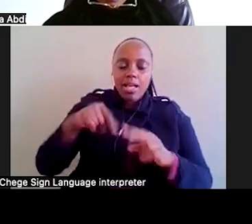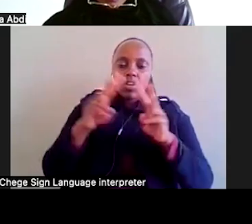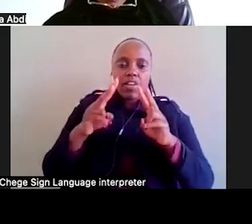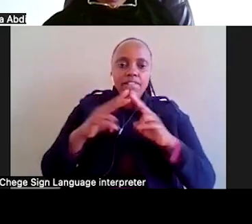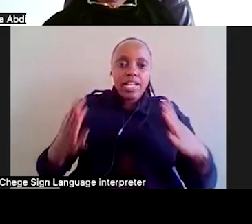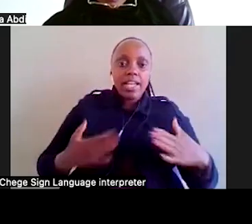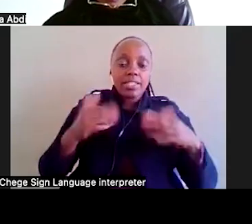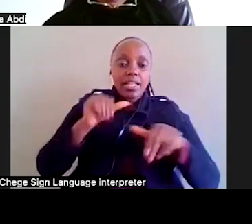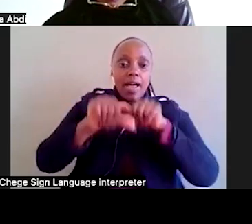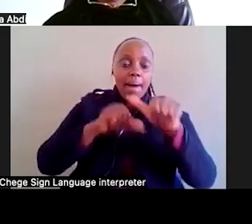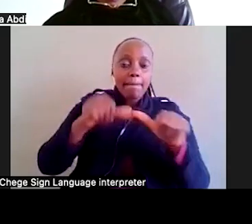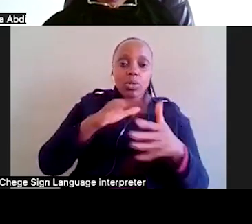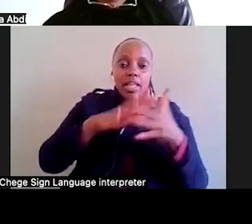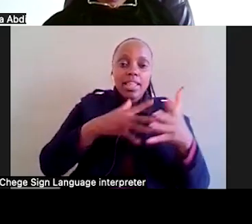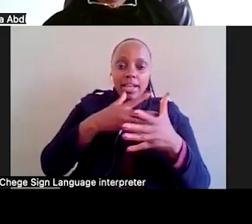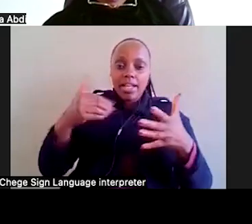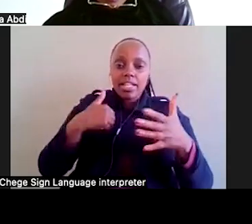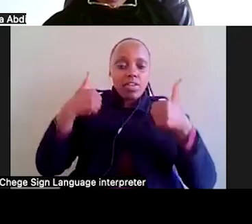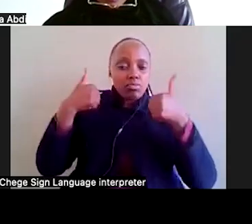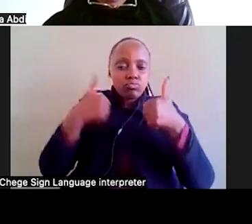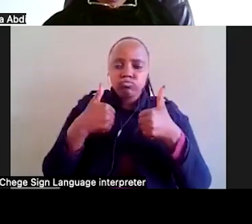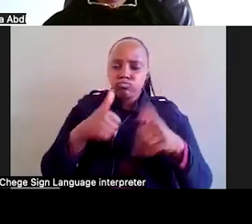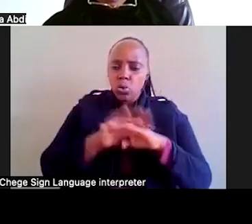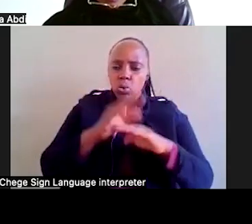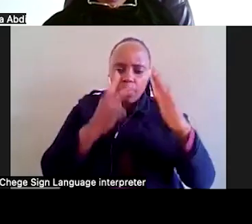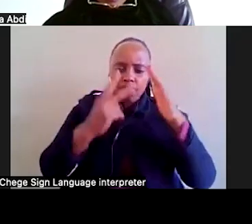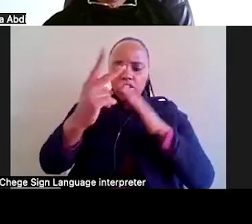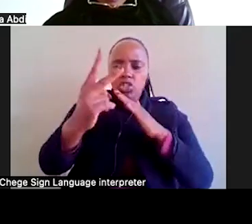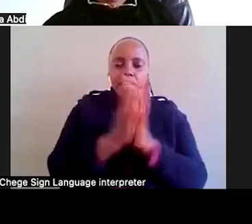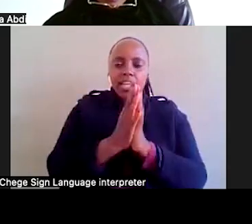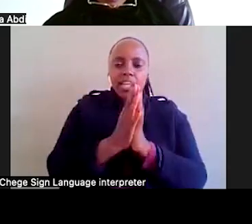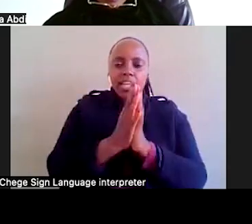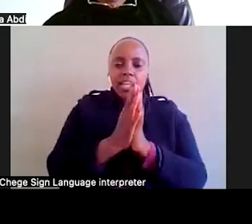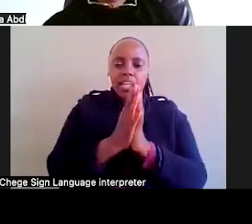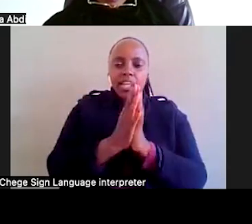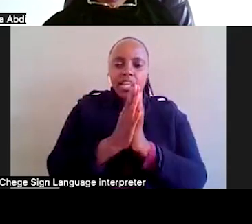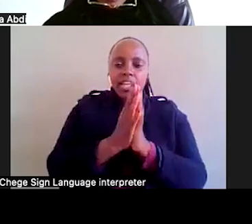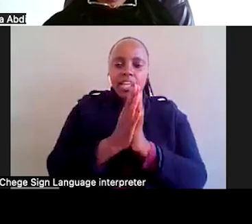this network. We have a very good vision for it, and we look forward to seeing.